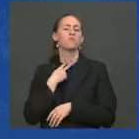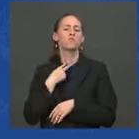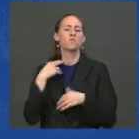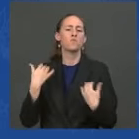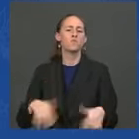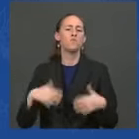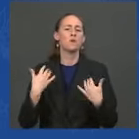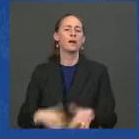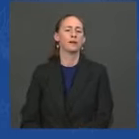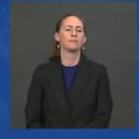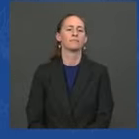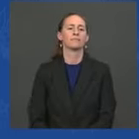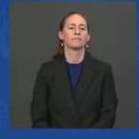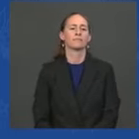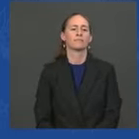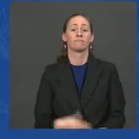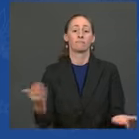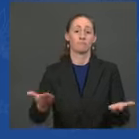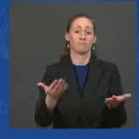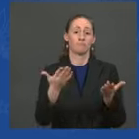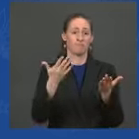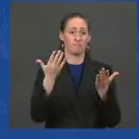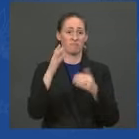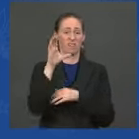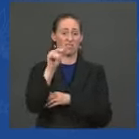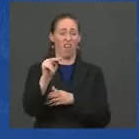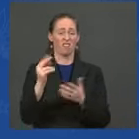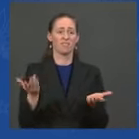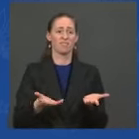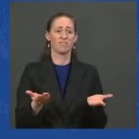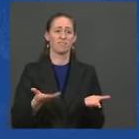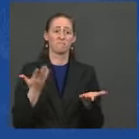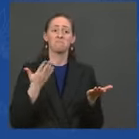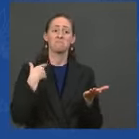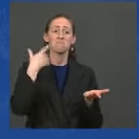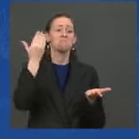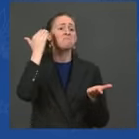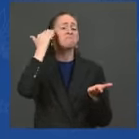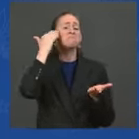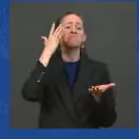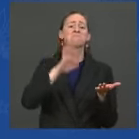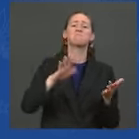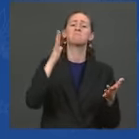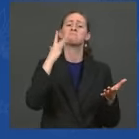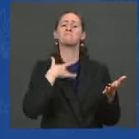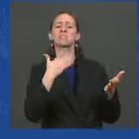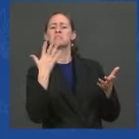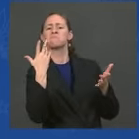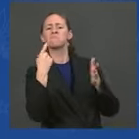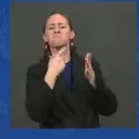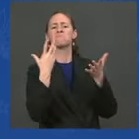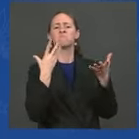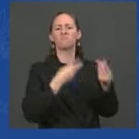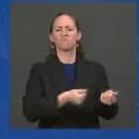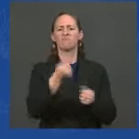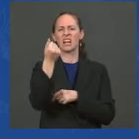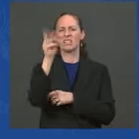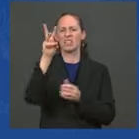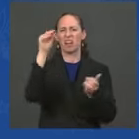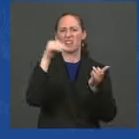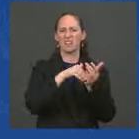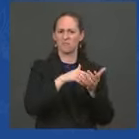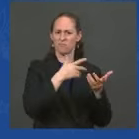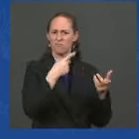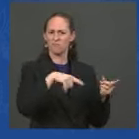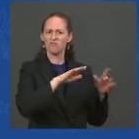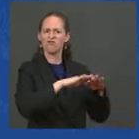bring your toddler to a quality child care center is about $16,000 a year. That's what it is around the country. Some places more, some